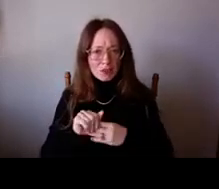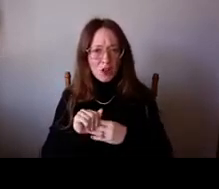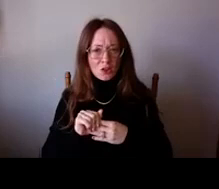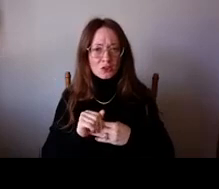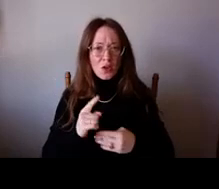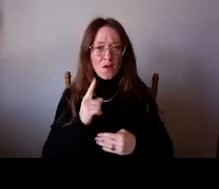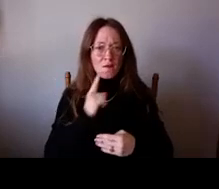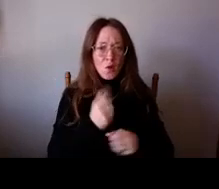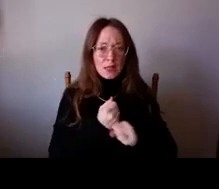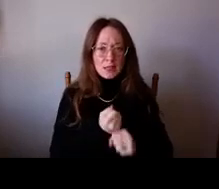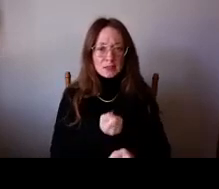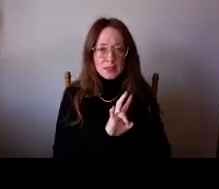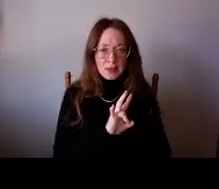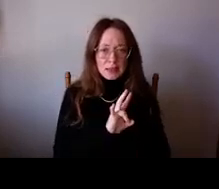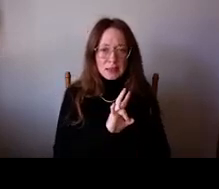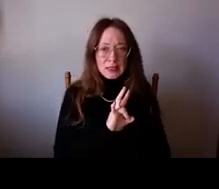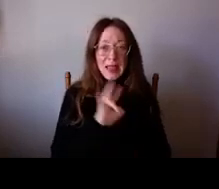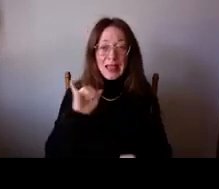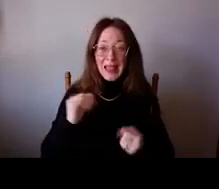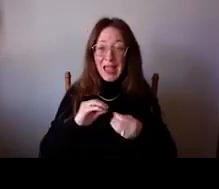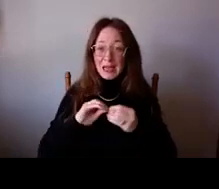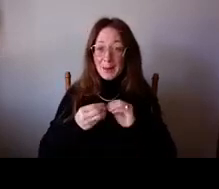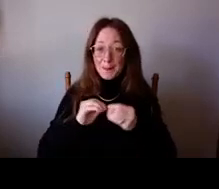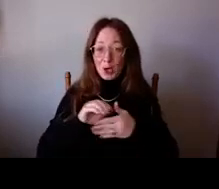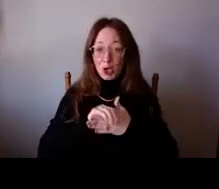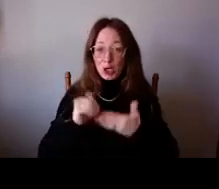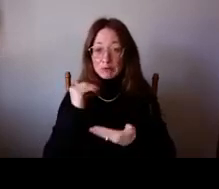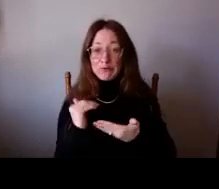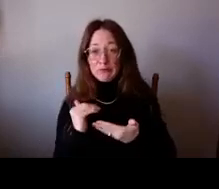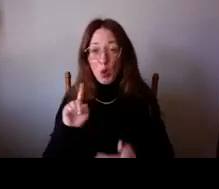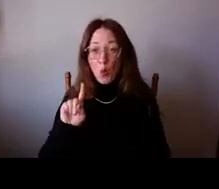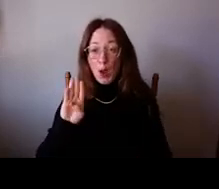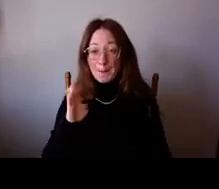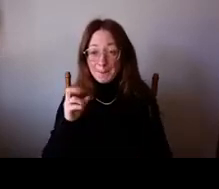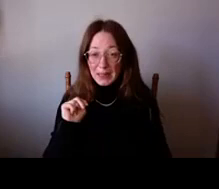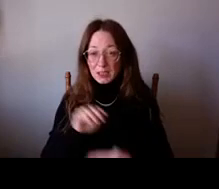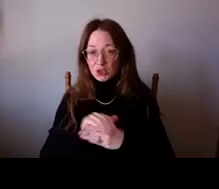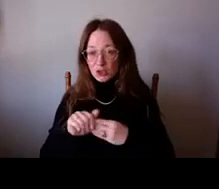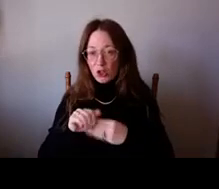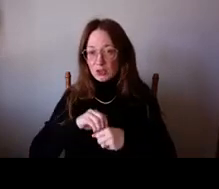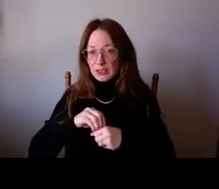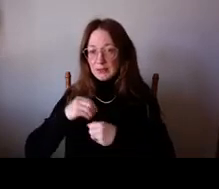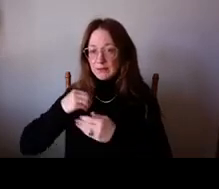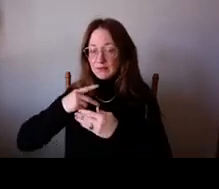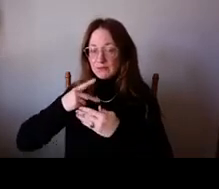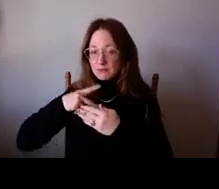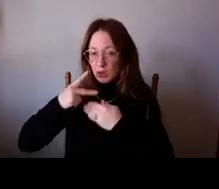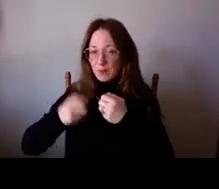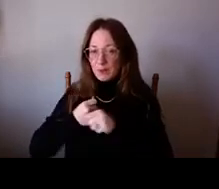17, down to just over $1 billion in program year 19, 13%